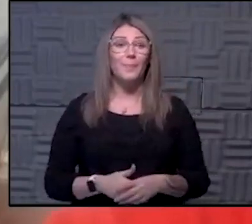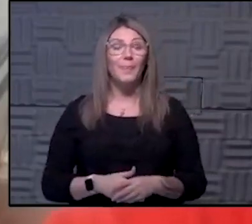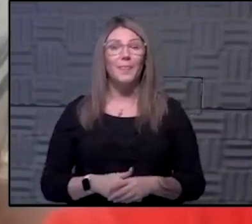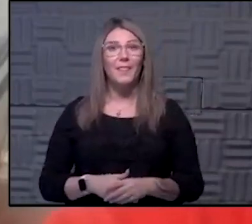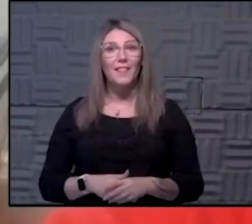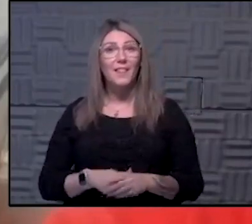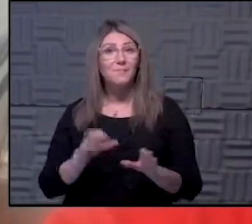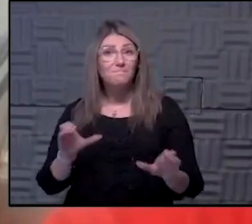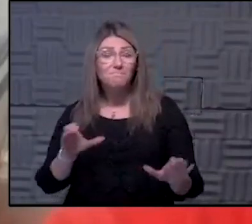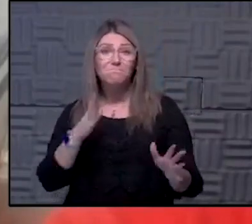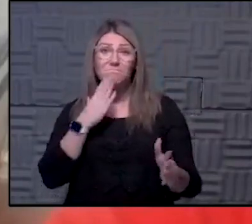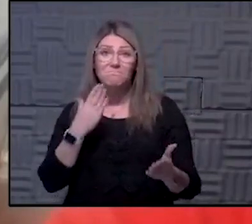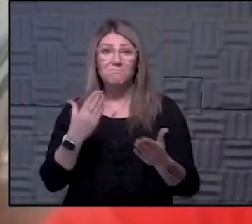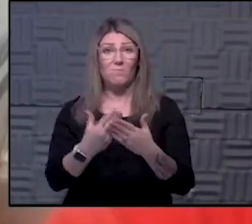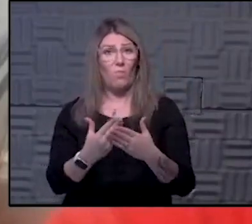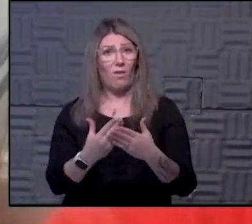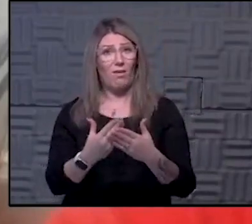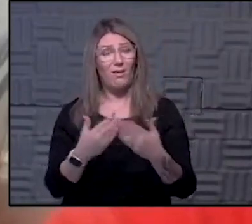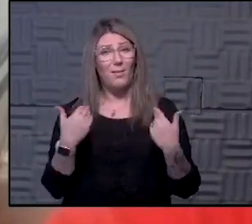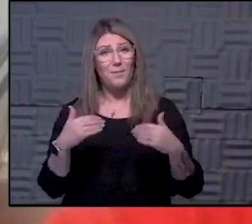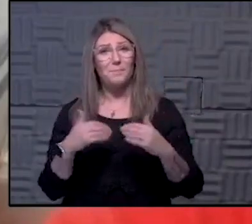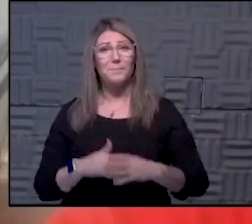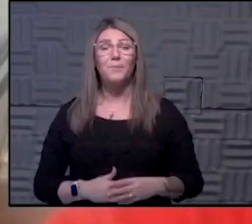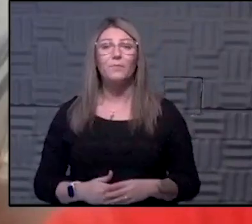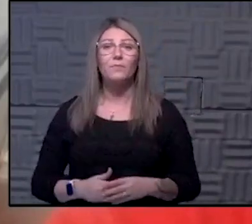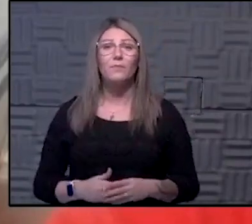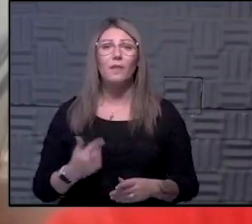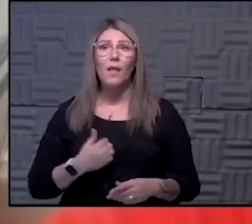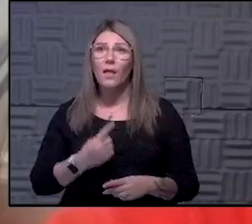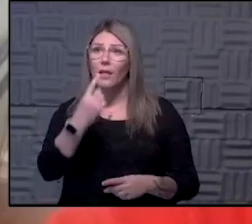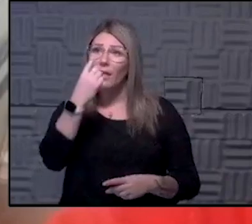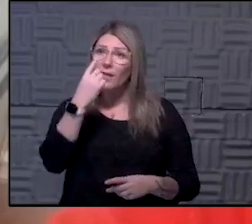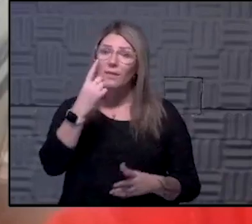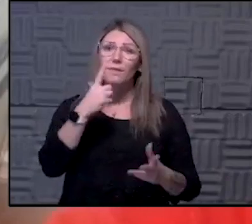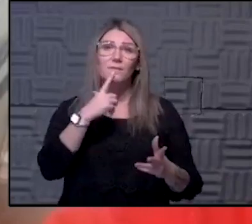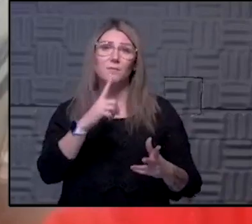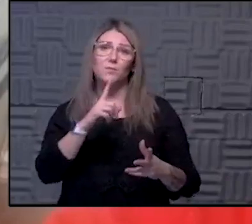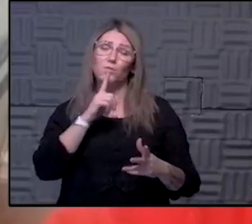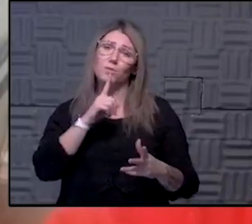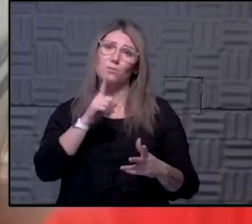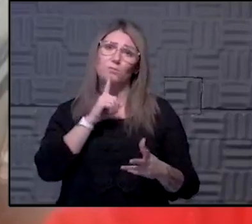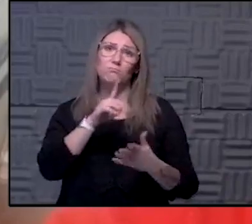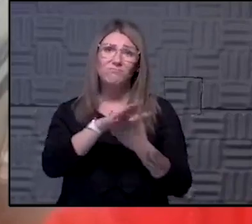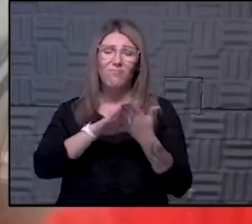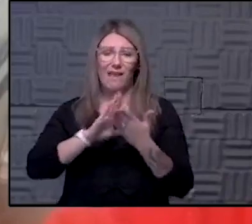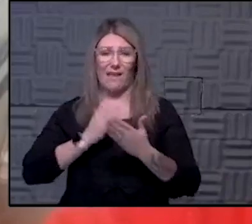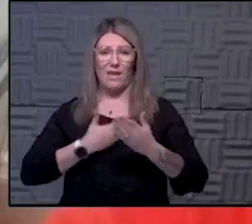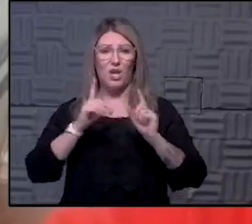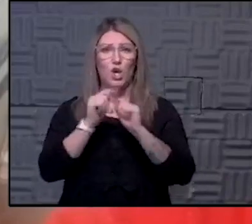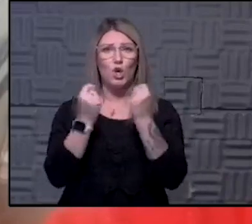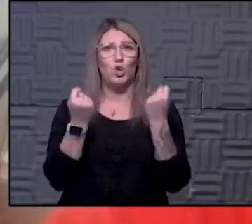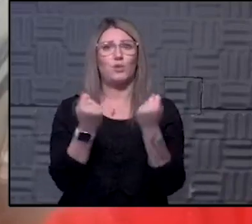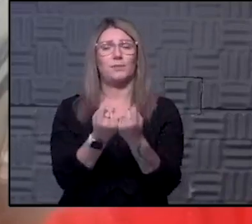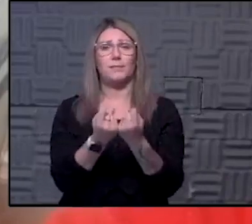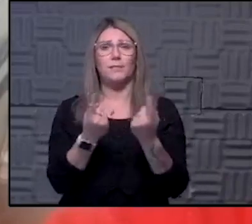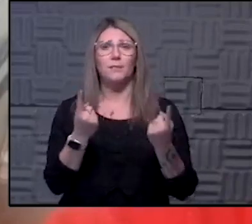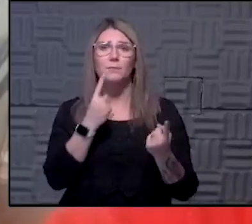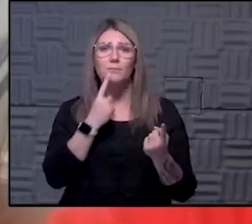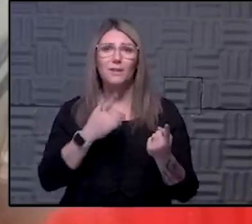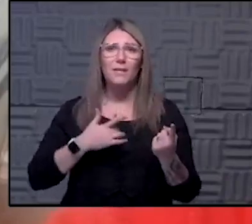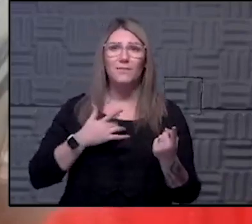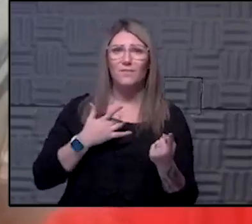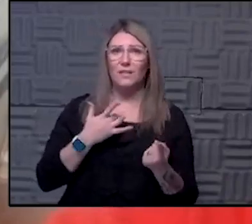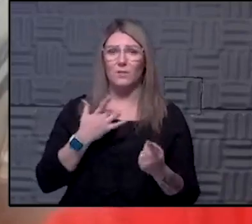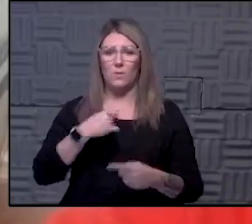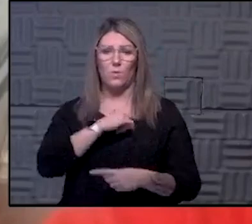It's going resoundingly well. I think it's been refreshing for our team to be able to do what I feel that we've